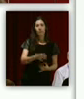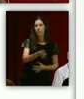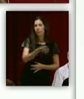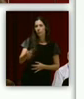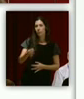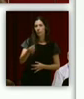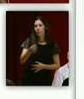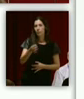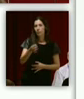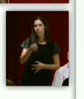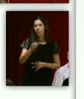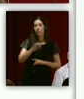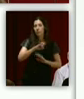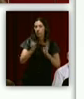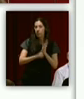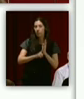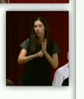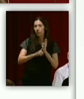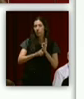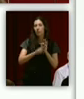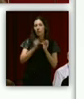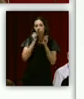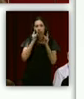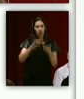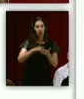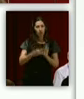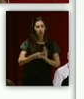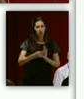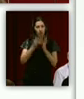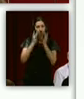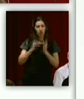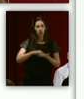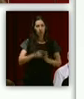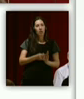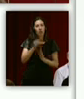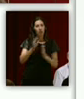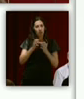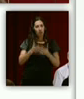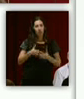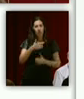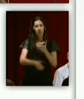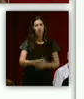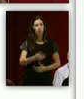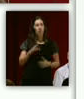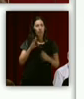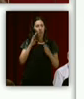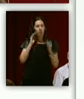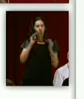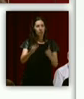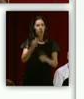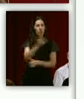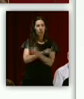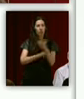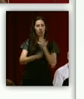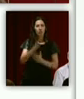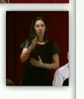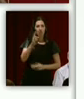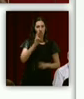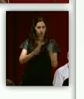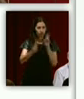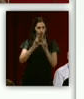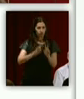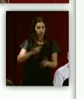point in time at which the movie was to the mobile device, and we realized that it ran smoothly technically, but we